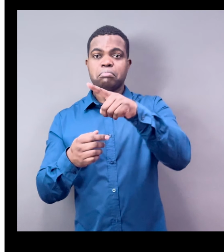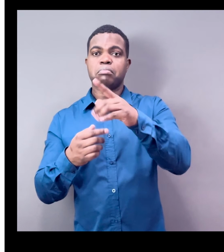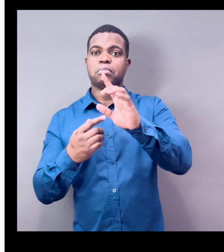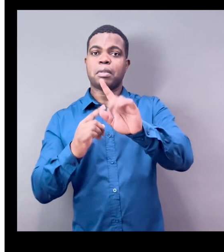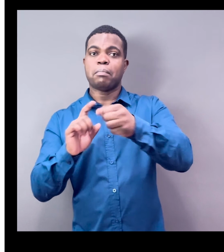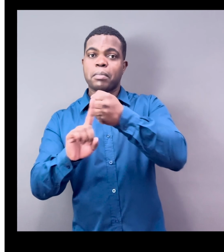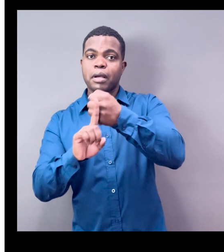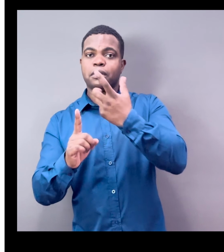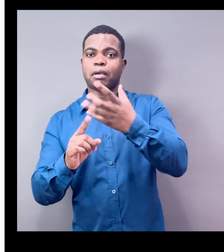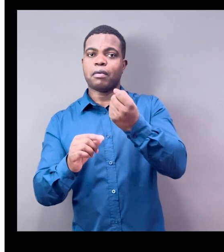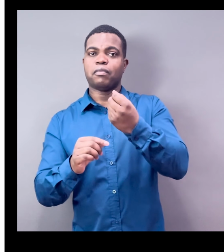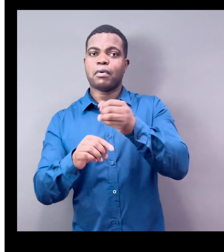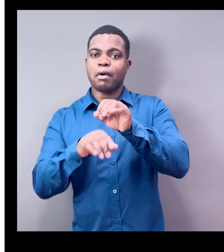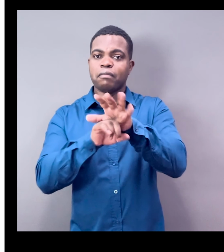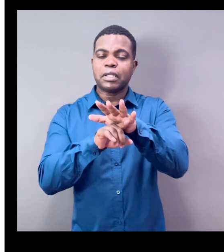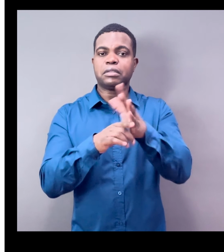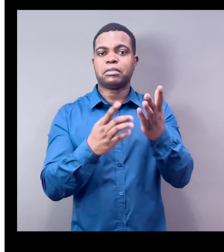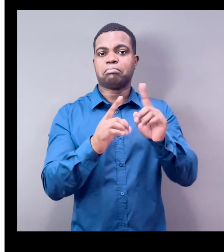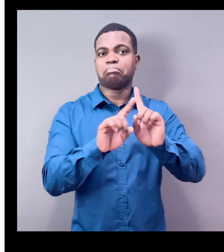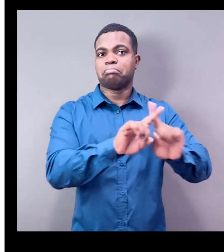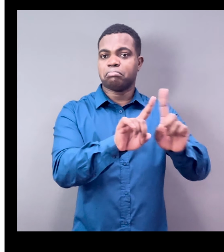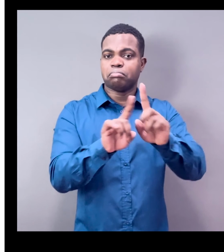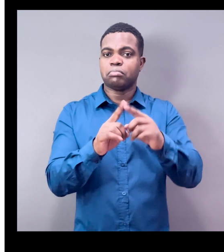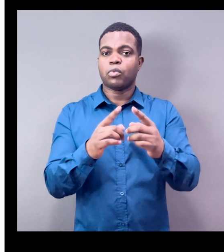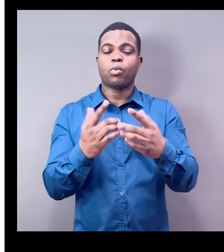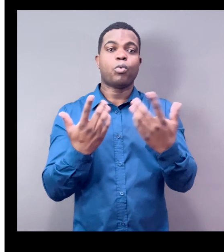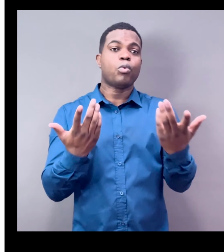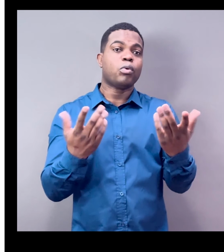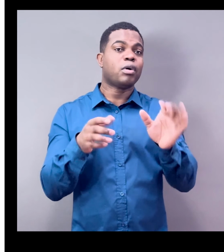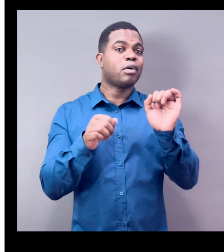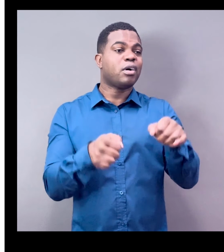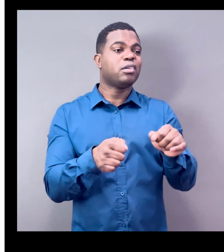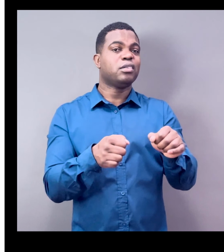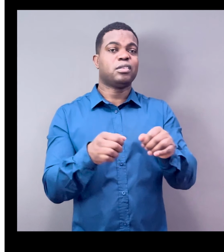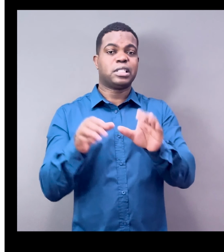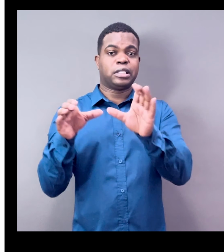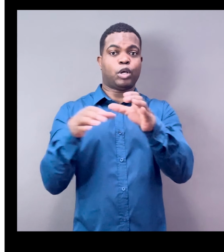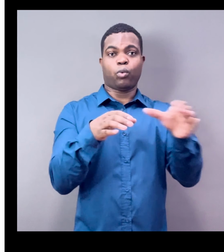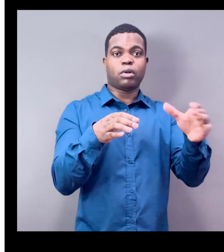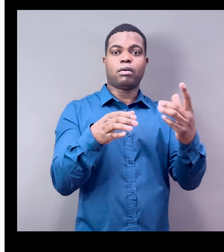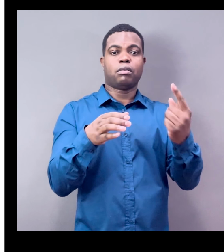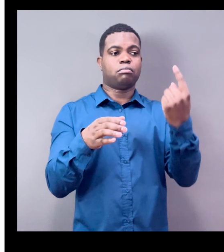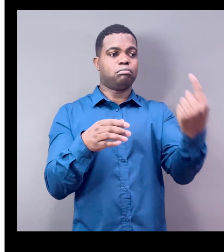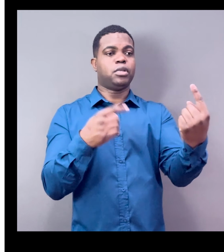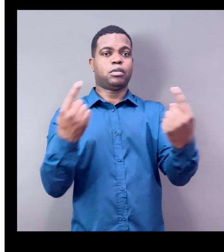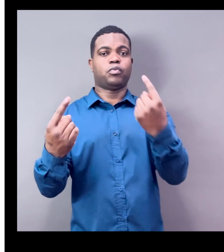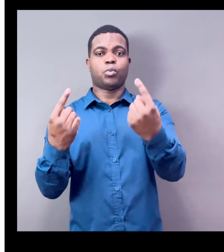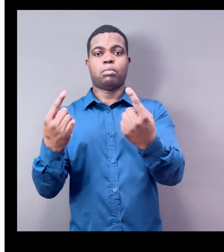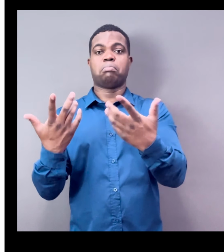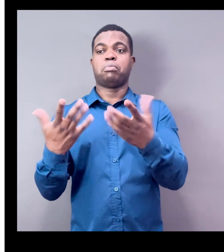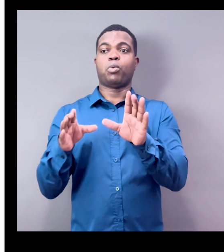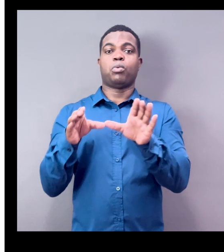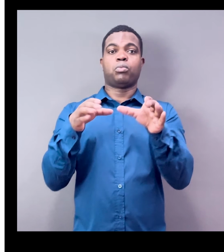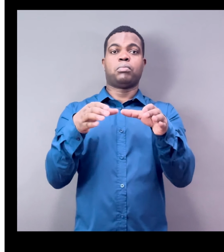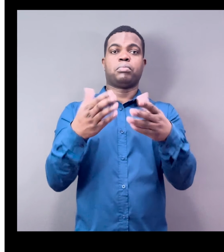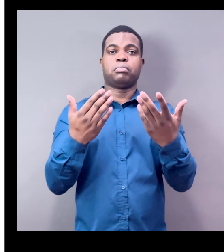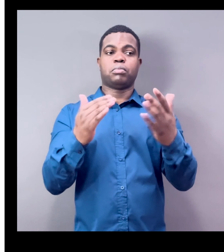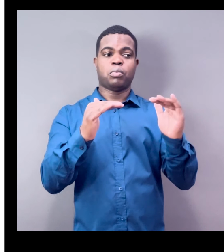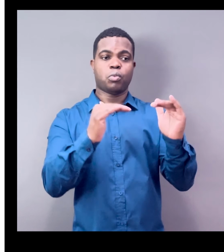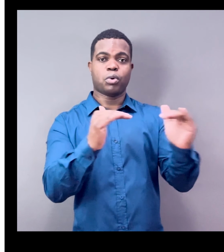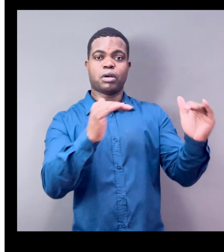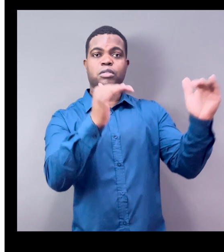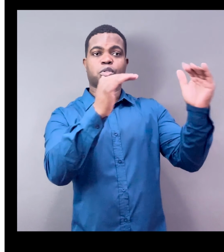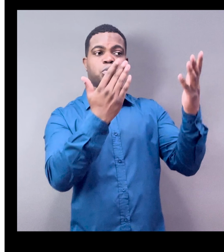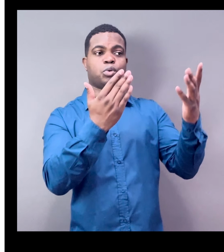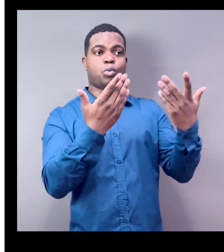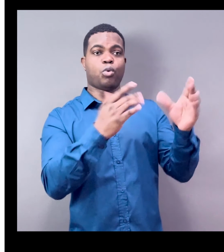affected by it. These stakeholders are individuals, groups, organizations, or entities that